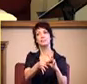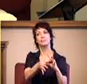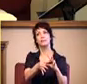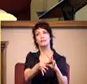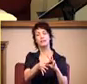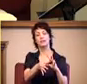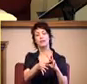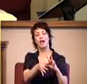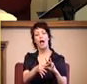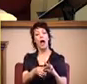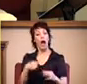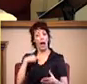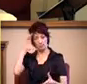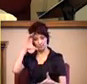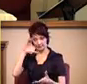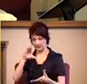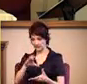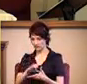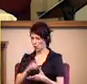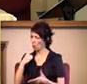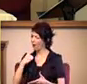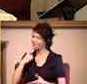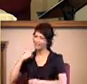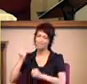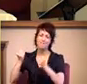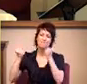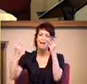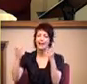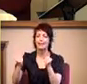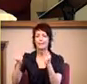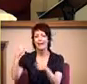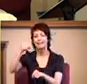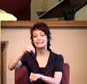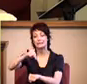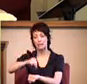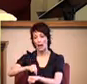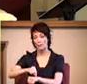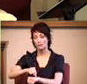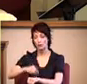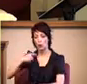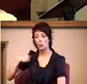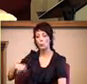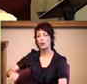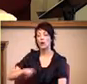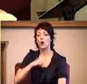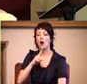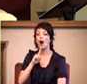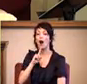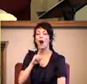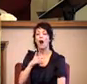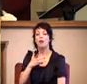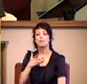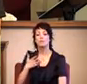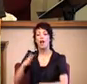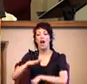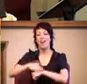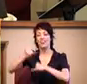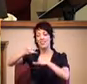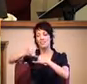There is, I believe, and I've said this for a long time, that we are on the cusp of a spiritual